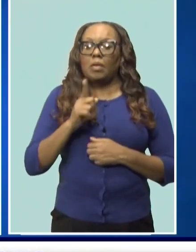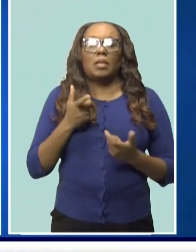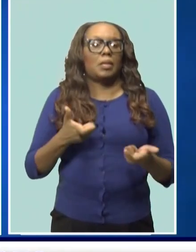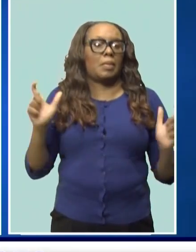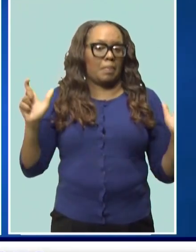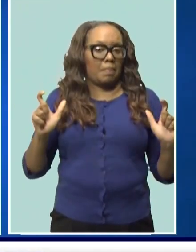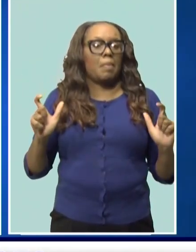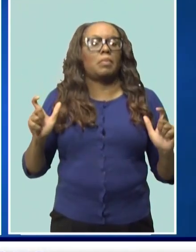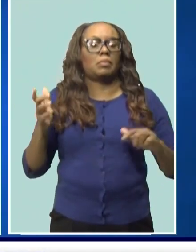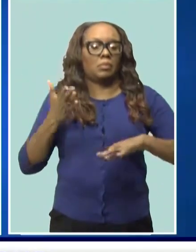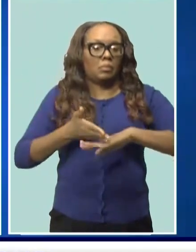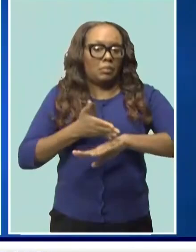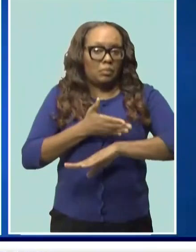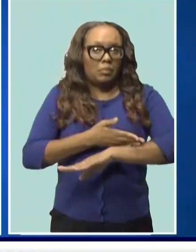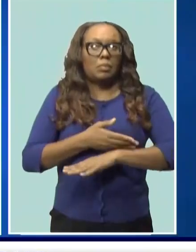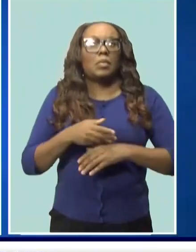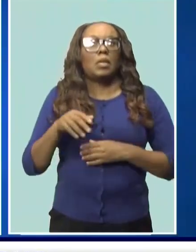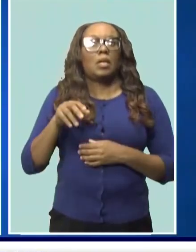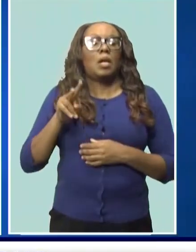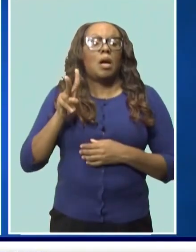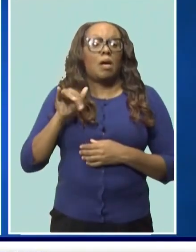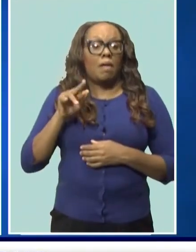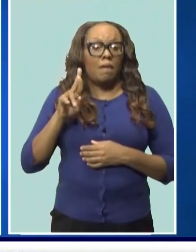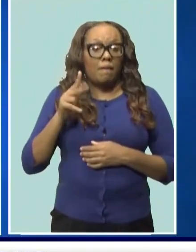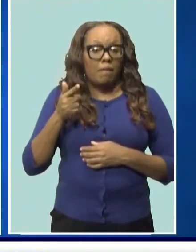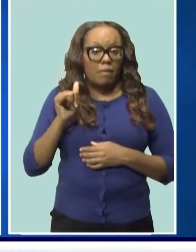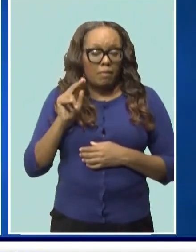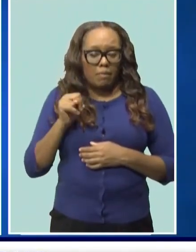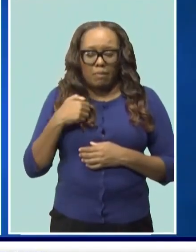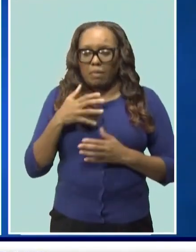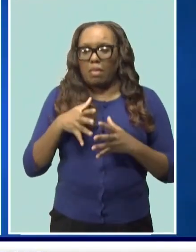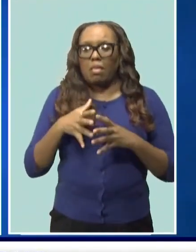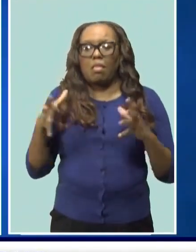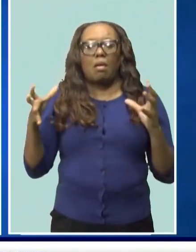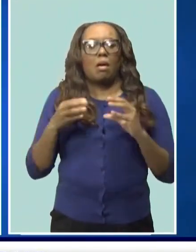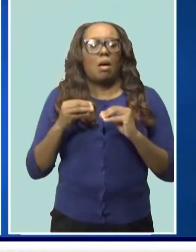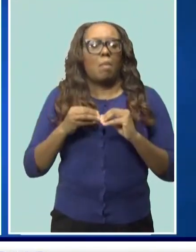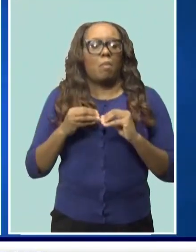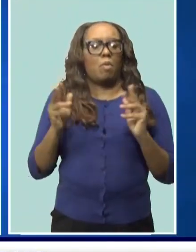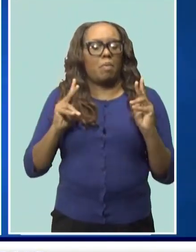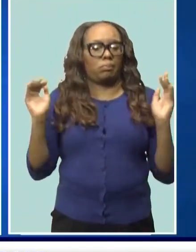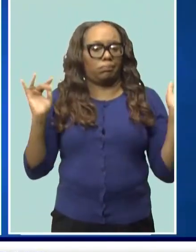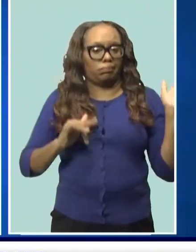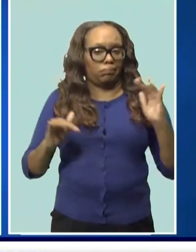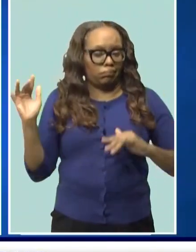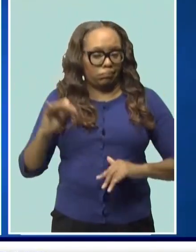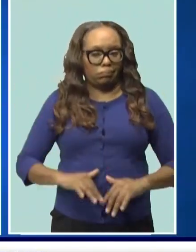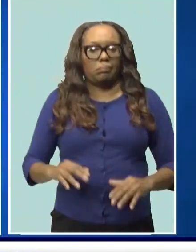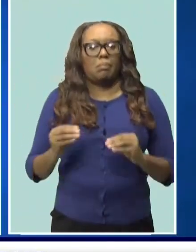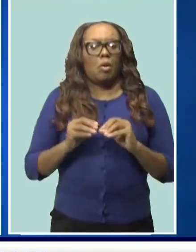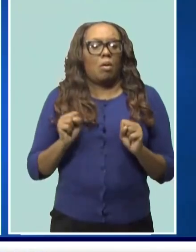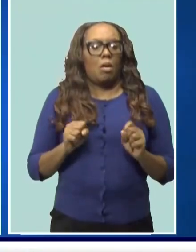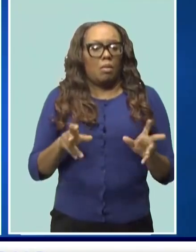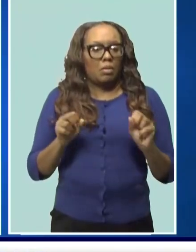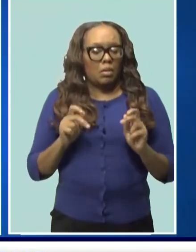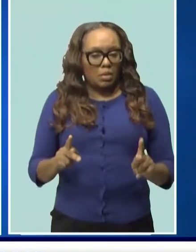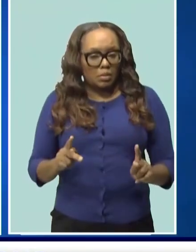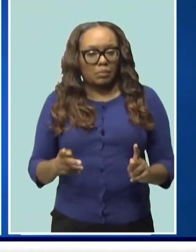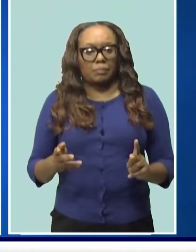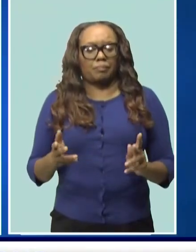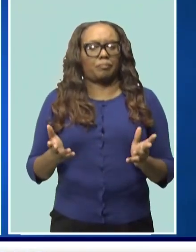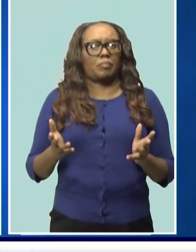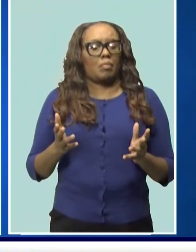this aircraft has superior onboard product to what currently exists and more opportunities for us to add, of course, extra seats over